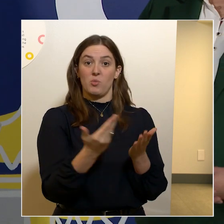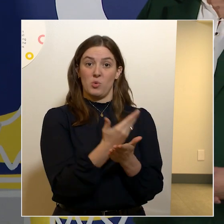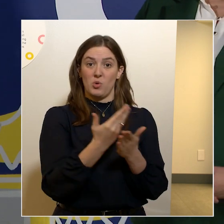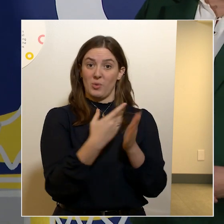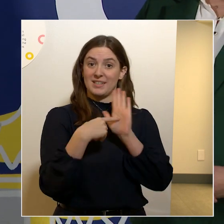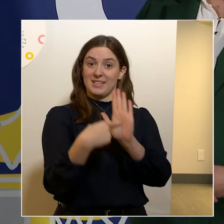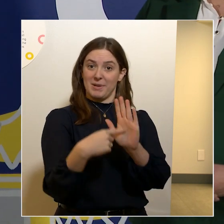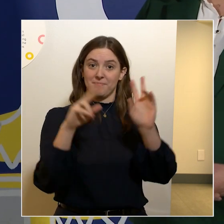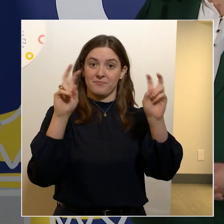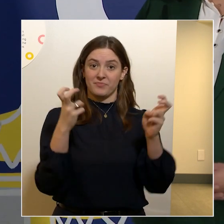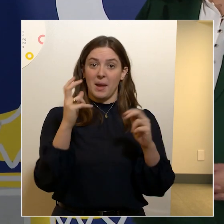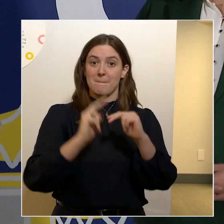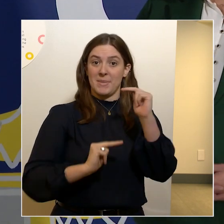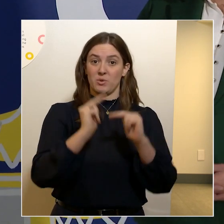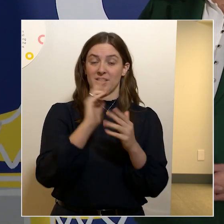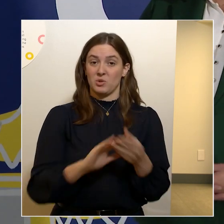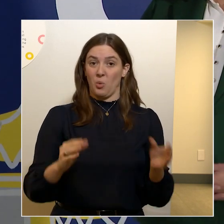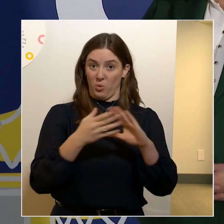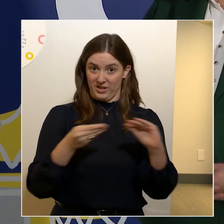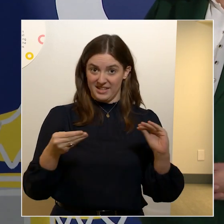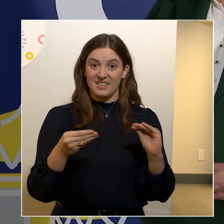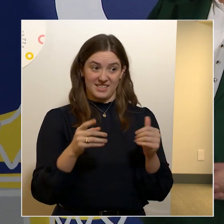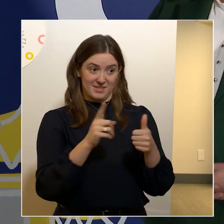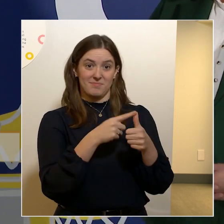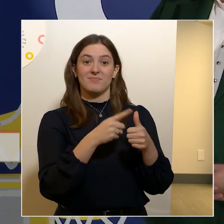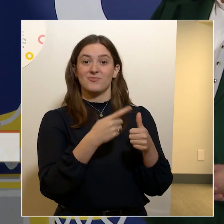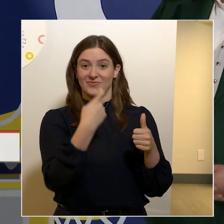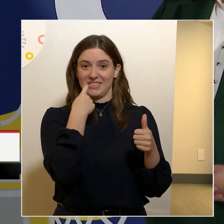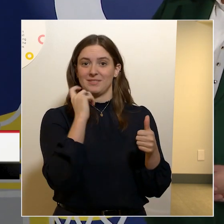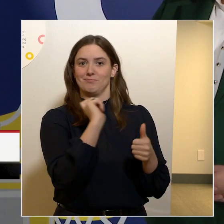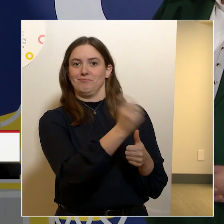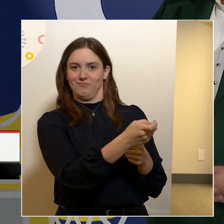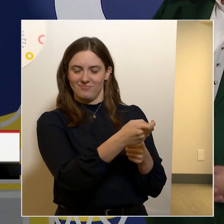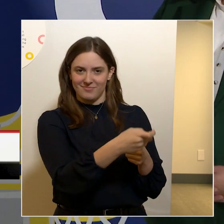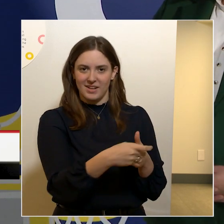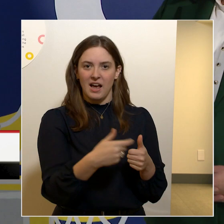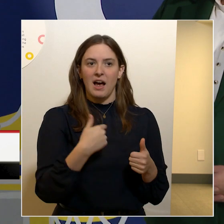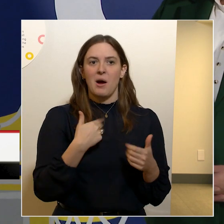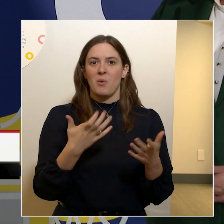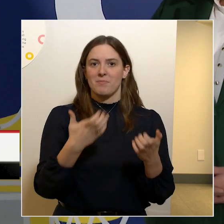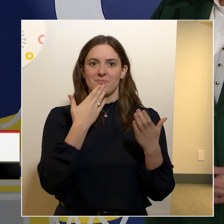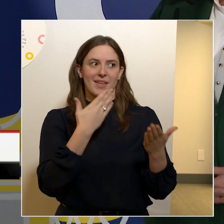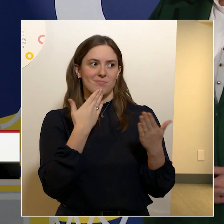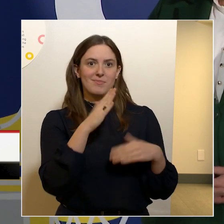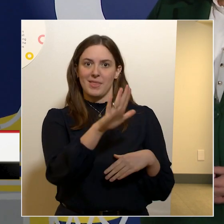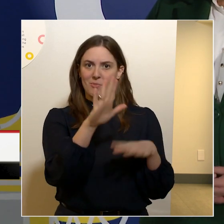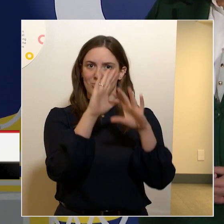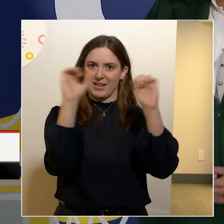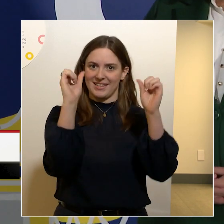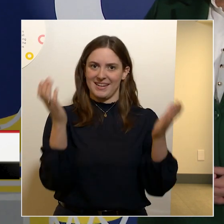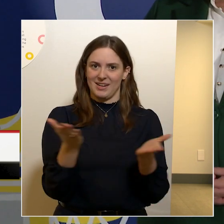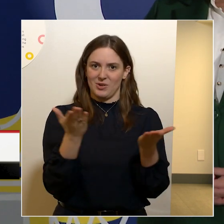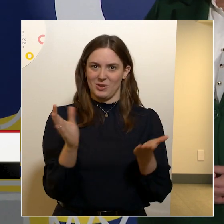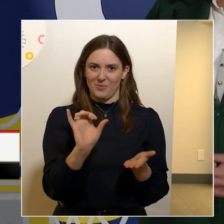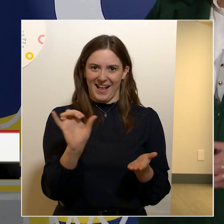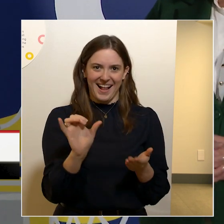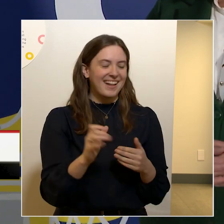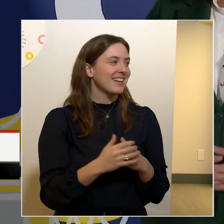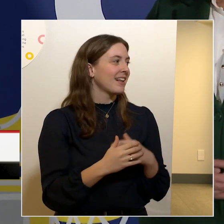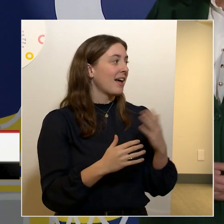Stories exhibit. So I want to thank you, the president, Ms. Fuchs, who's here. Got it right,